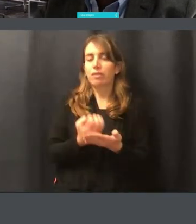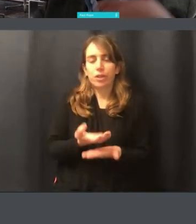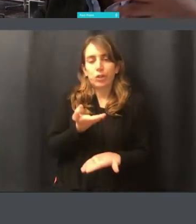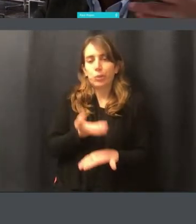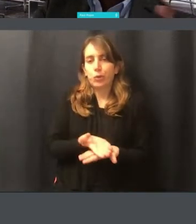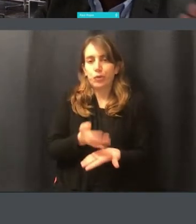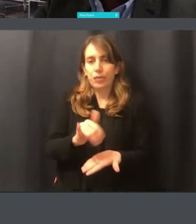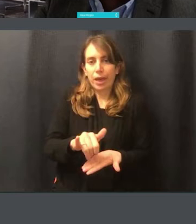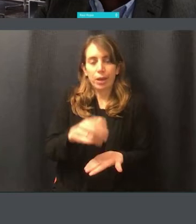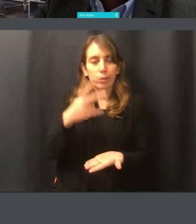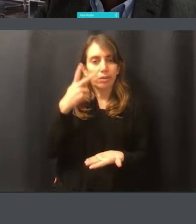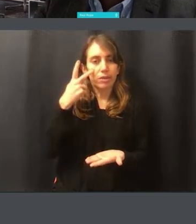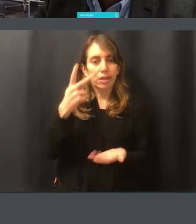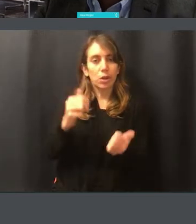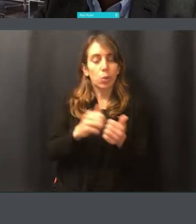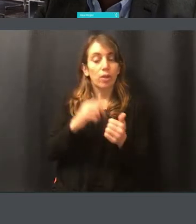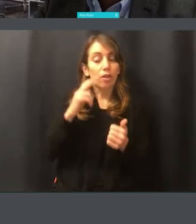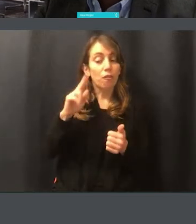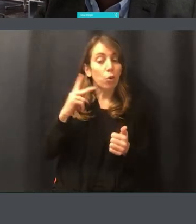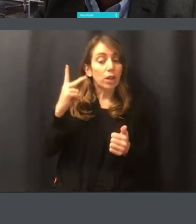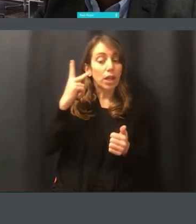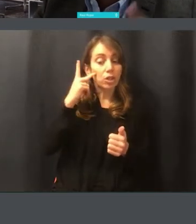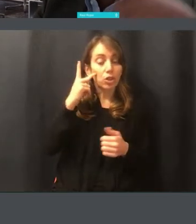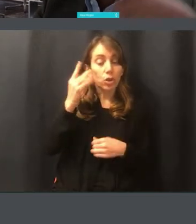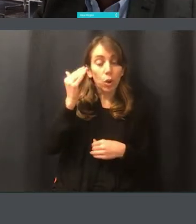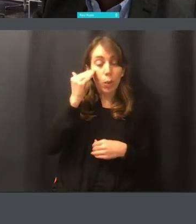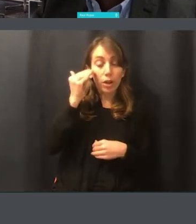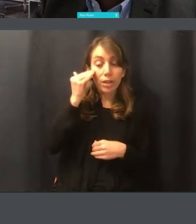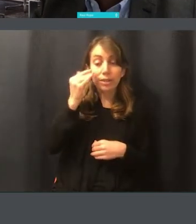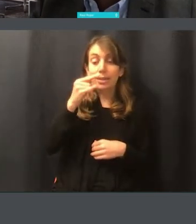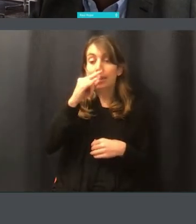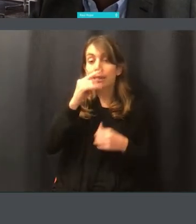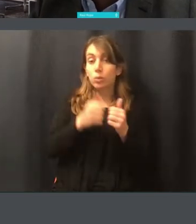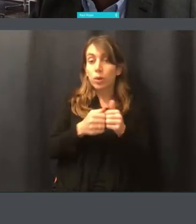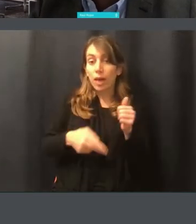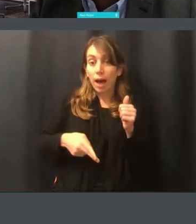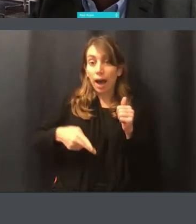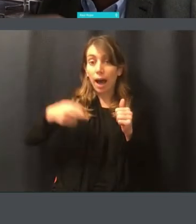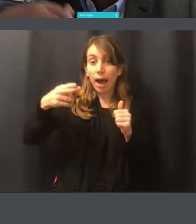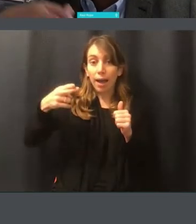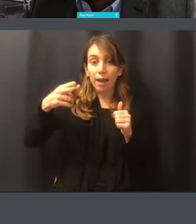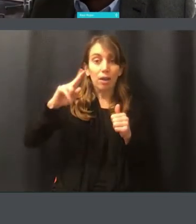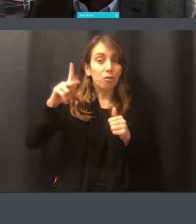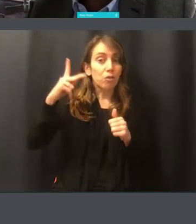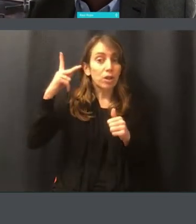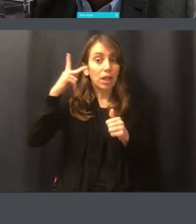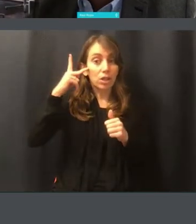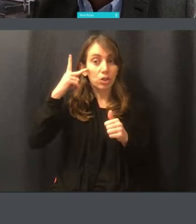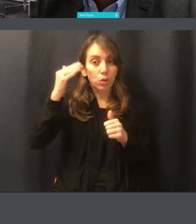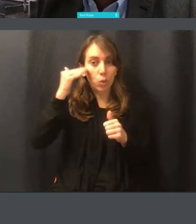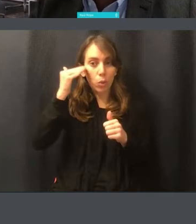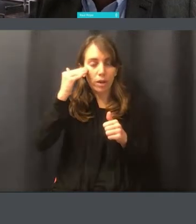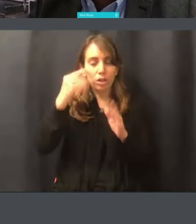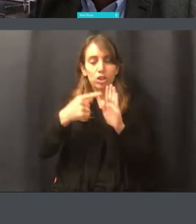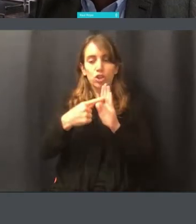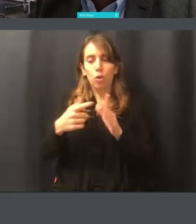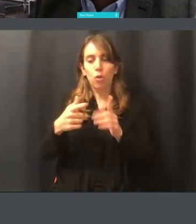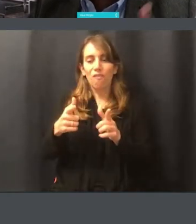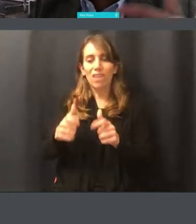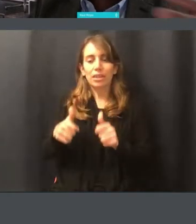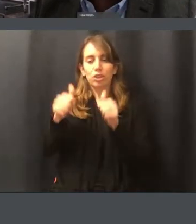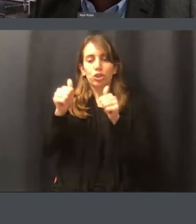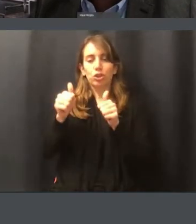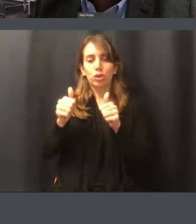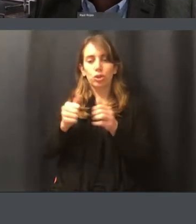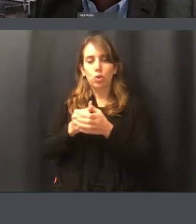terms of, for example, phonological awareness. Kids with higher phonological awareness tend to then show faster growth in syntax.